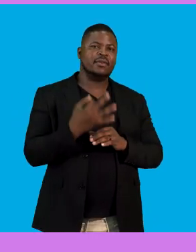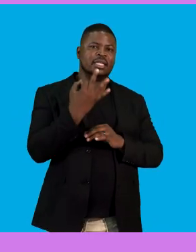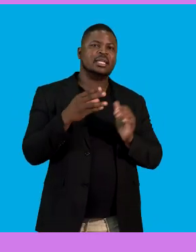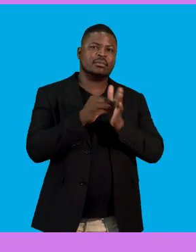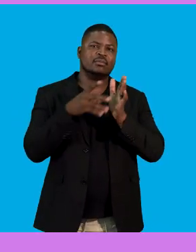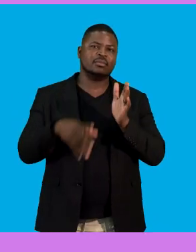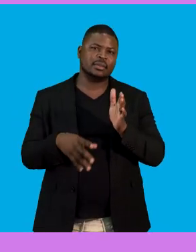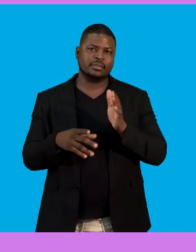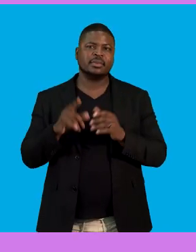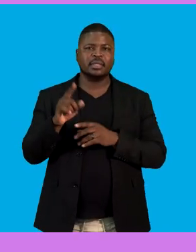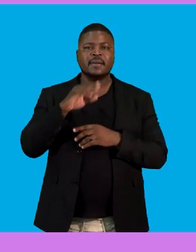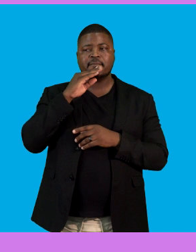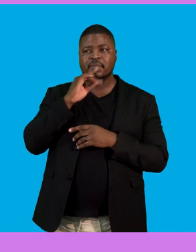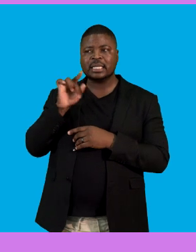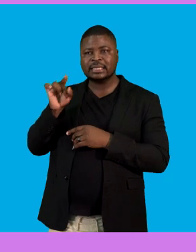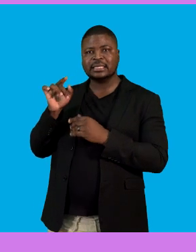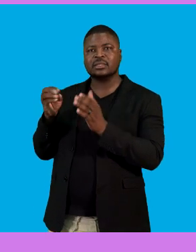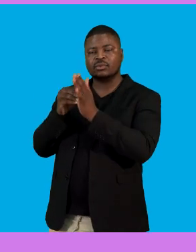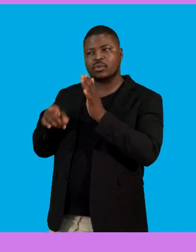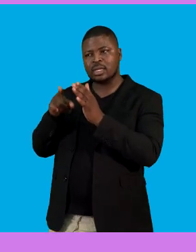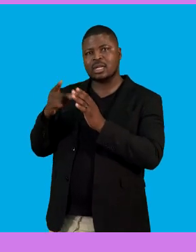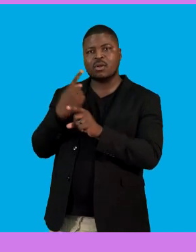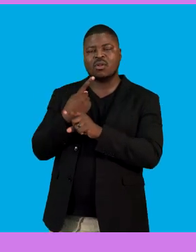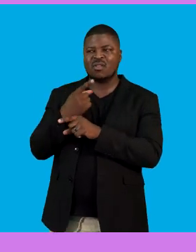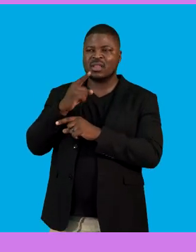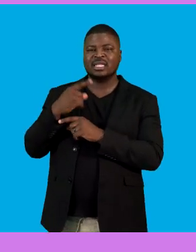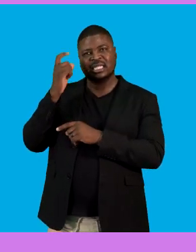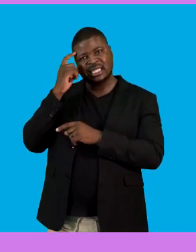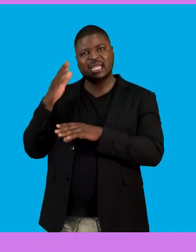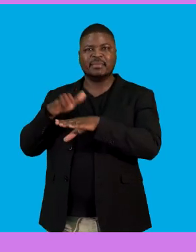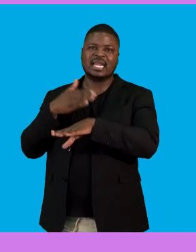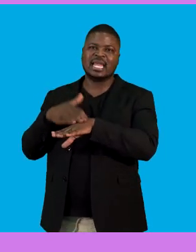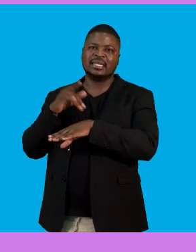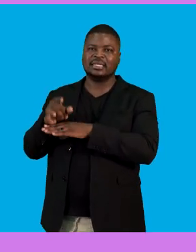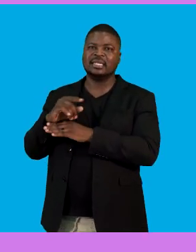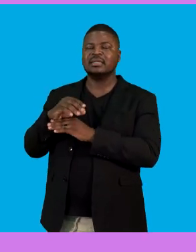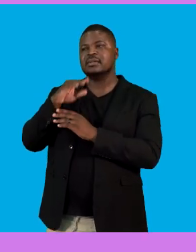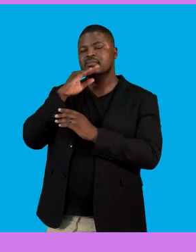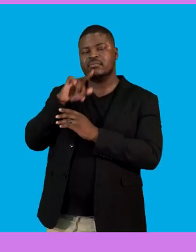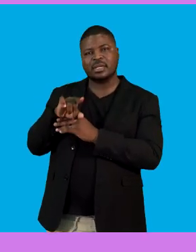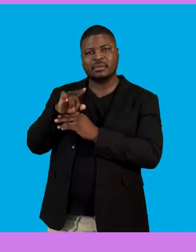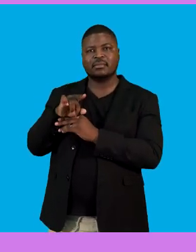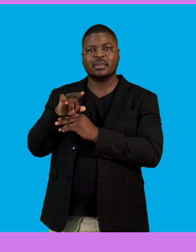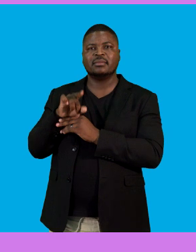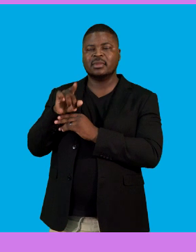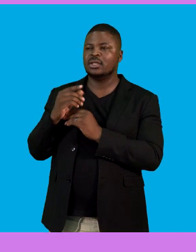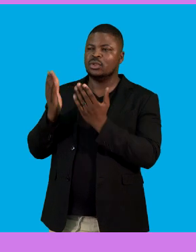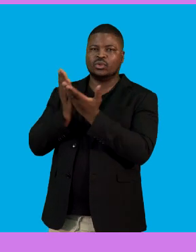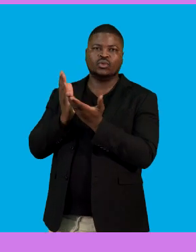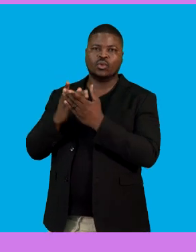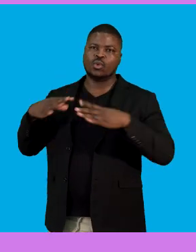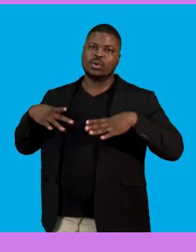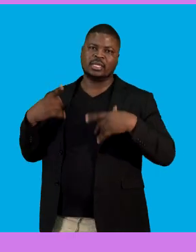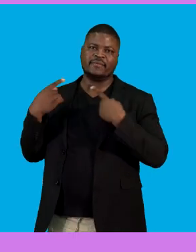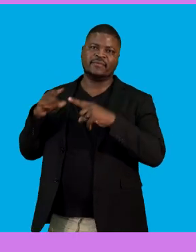So it means this is the 3 that is very adamant at sleeping late. So chances are this was not during school holidays. It